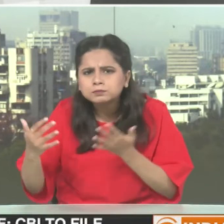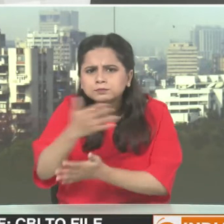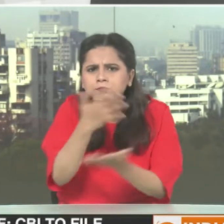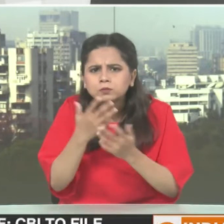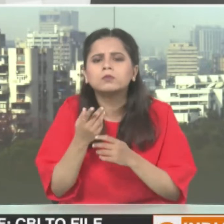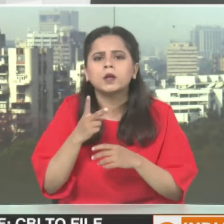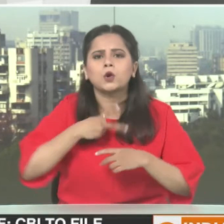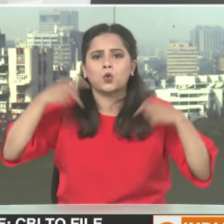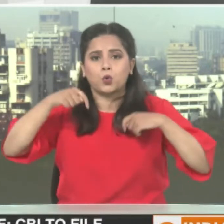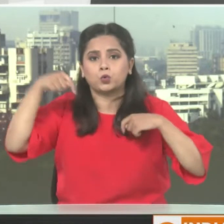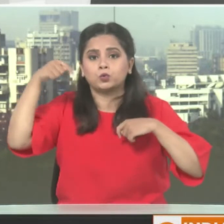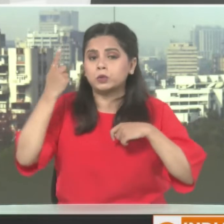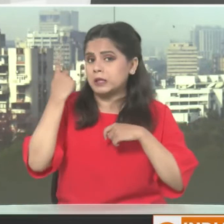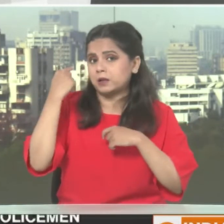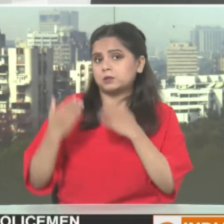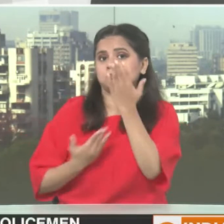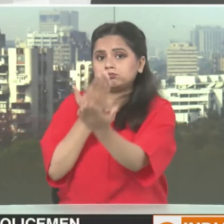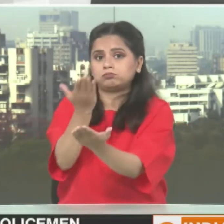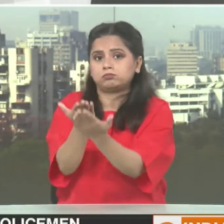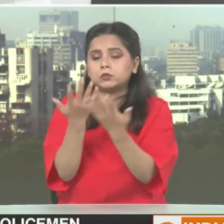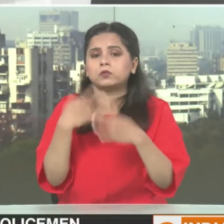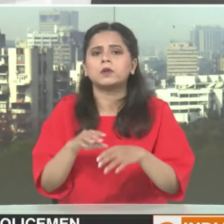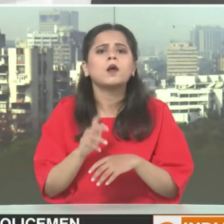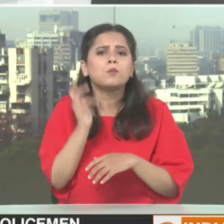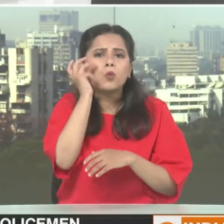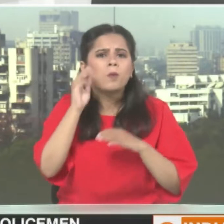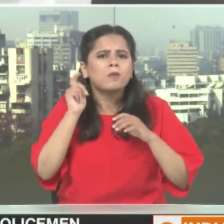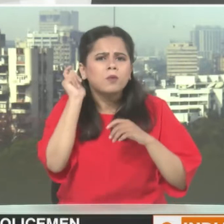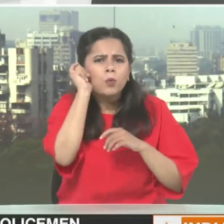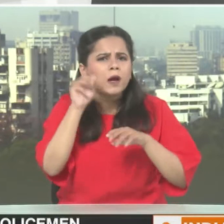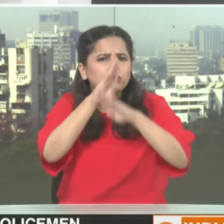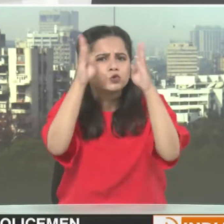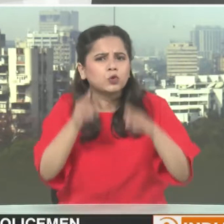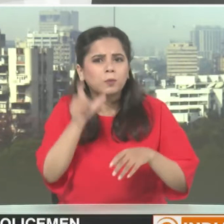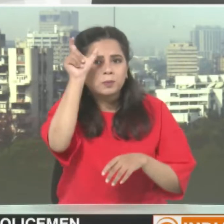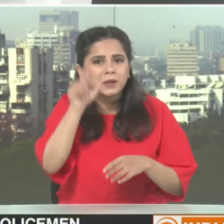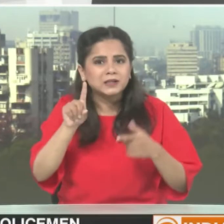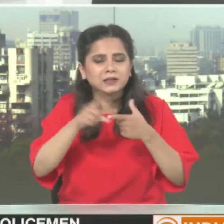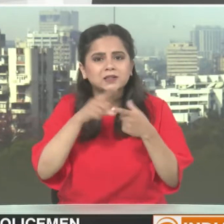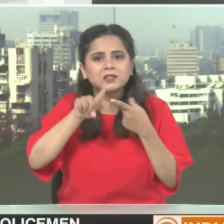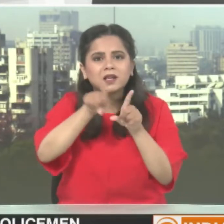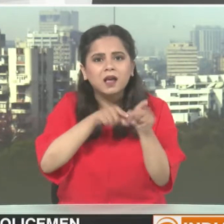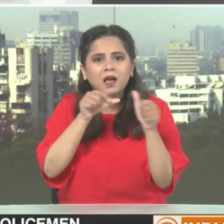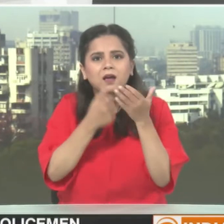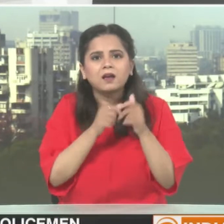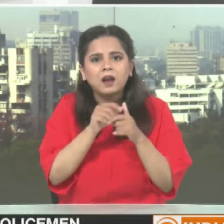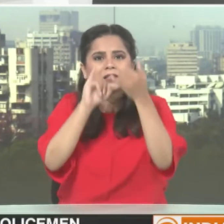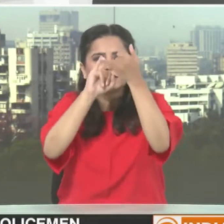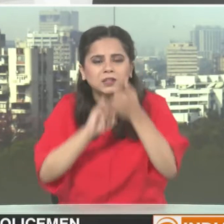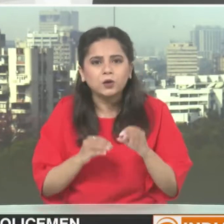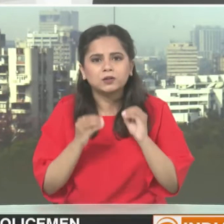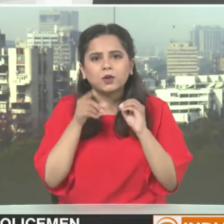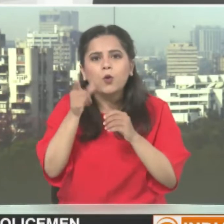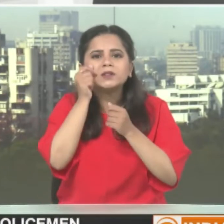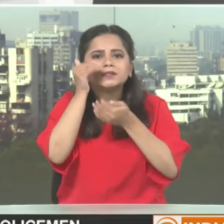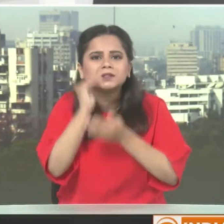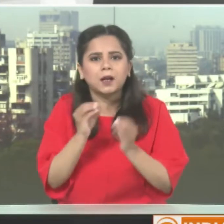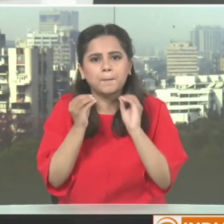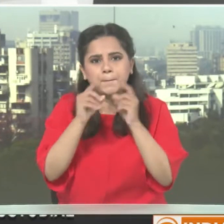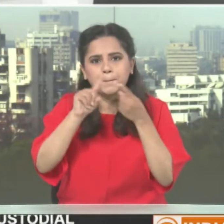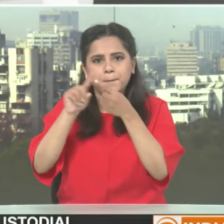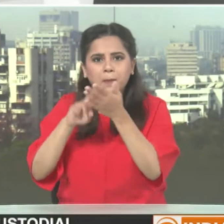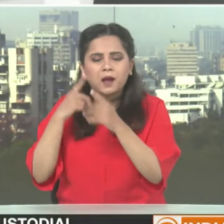court yesterday. The mobile shop owner Jai Raj and his son Benix were arrested by police in